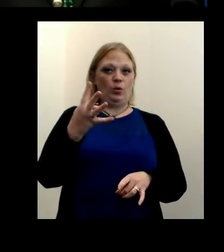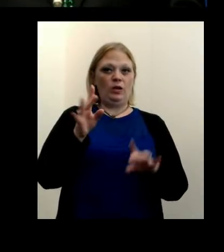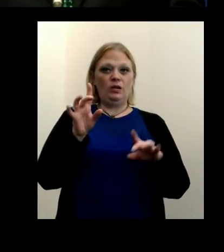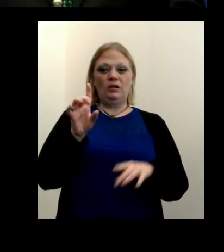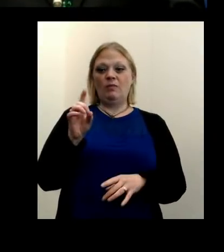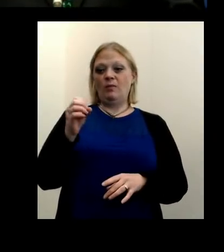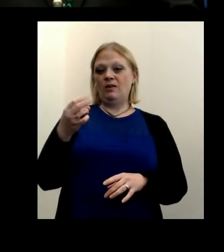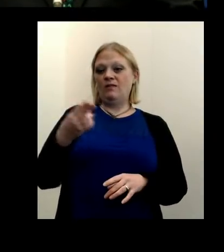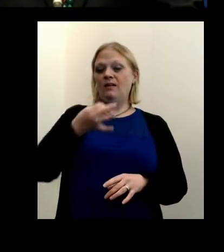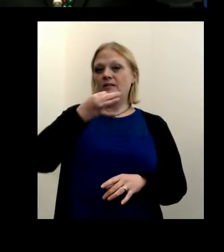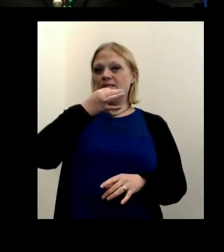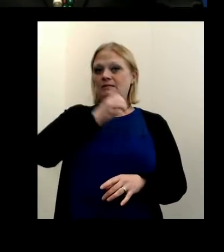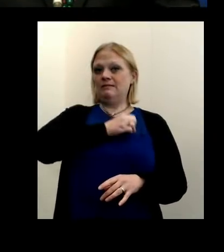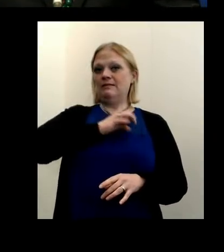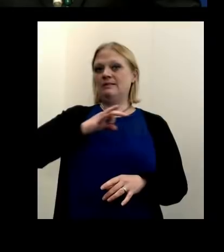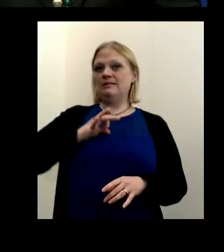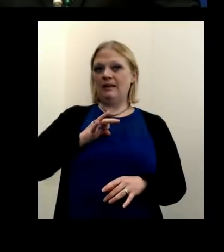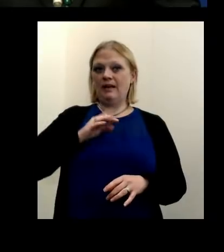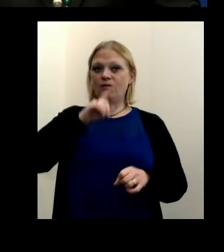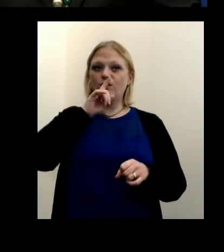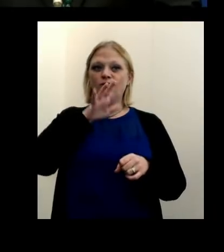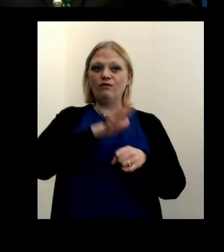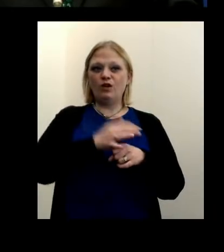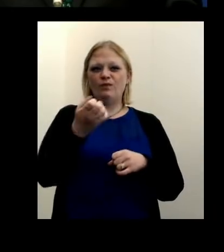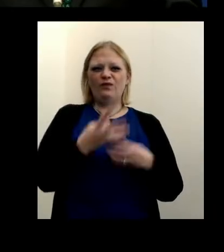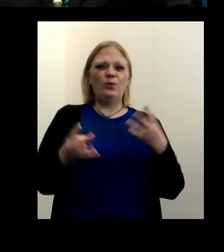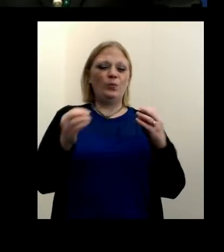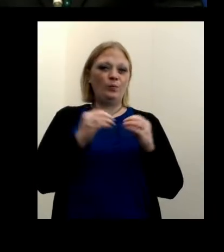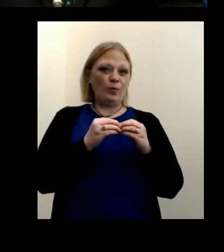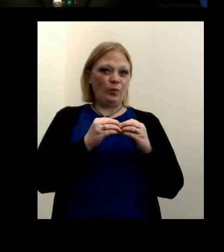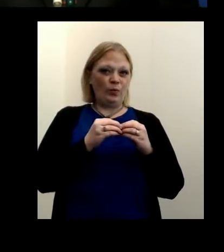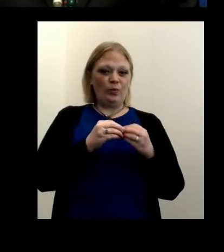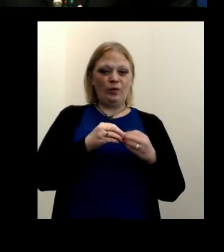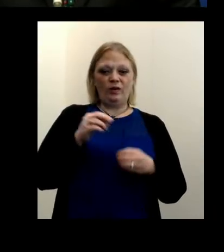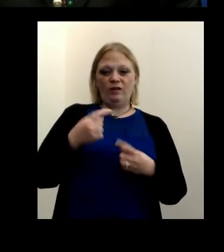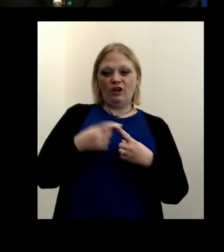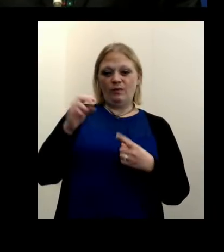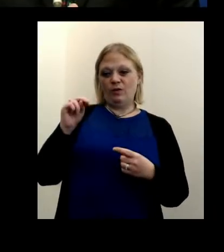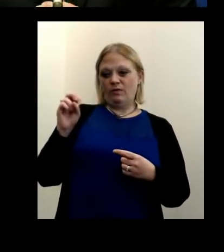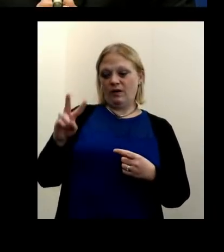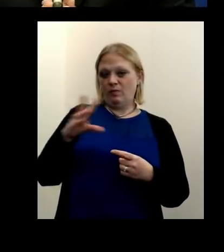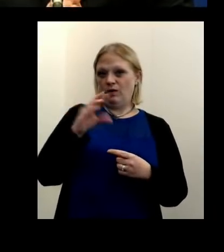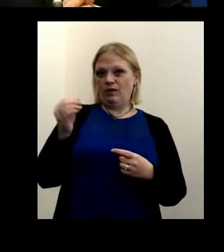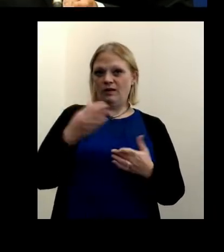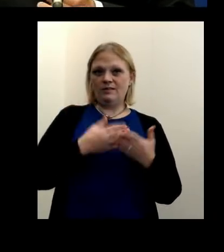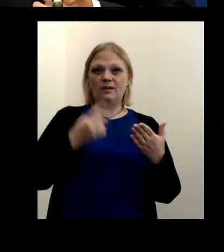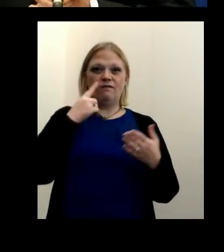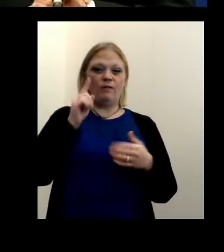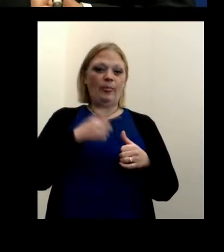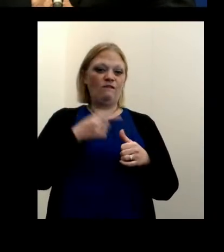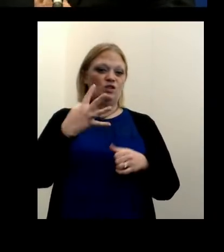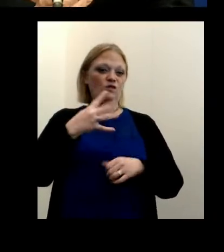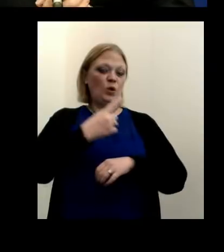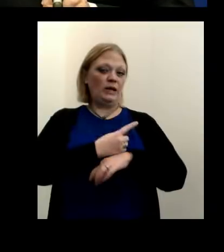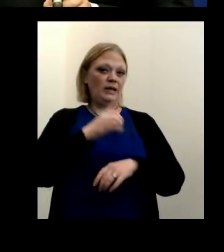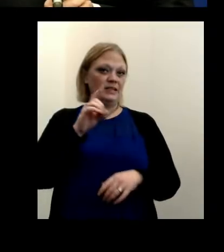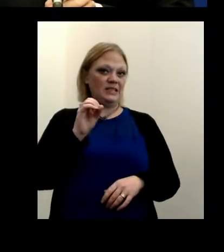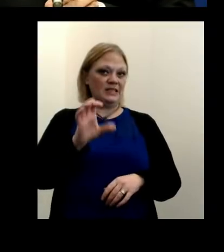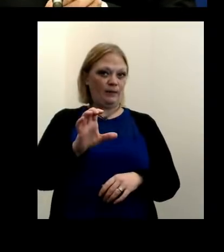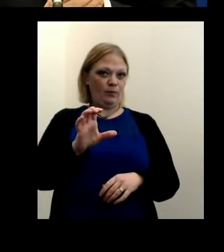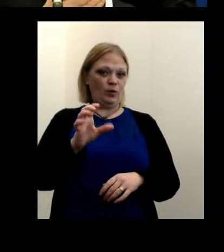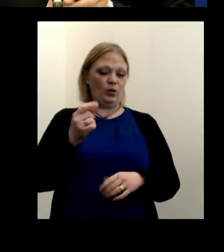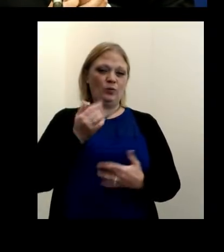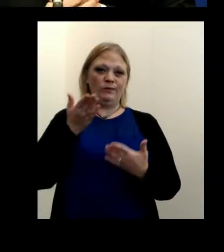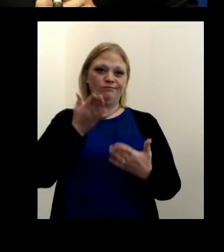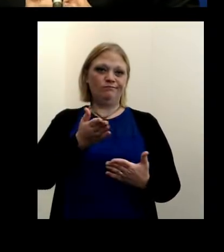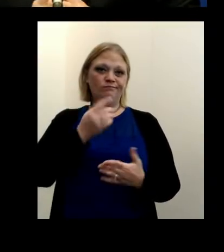Health epidemiology staff confirmed a few more cases in November, as well as some for the first 4 days of December. And we offer